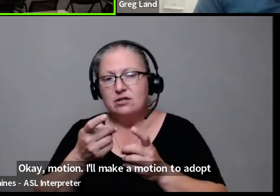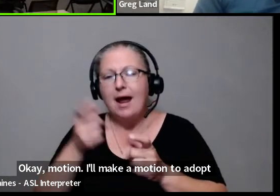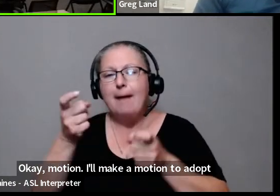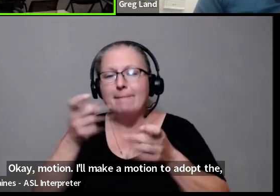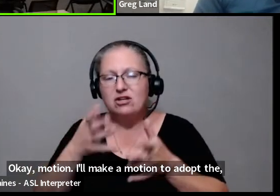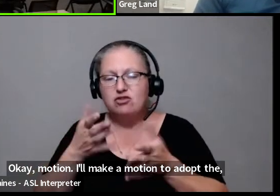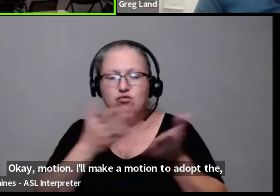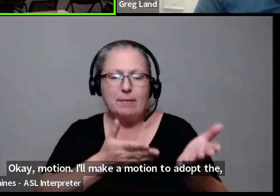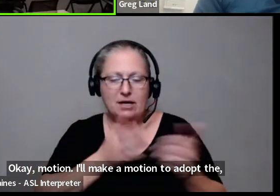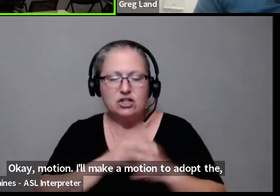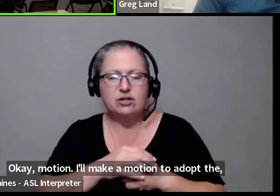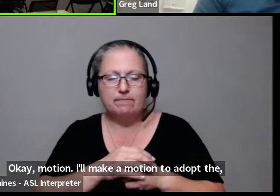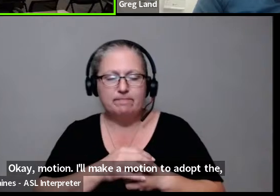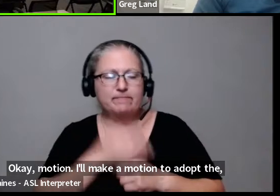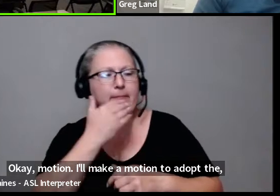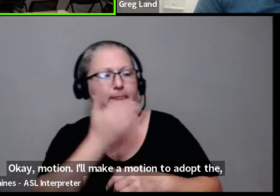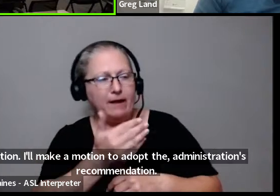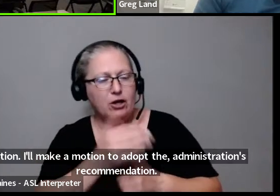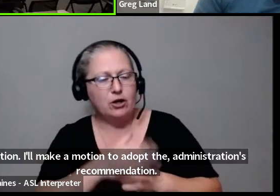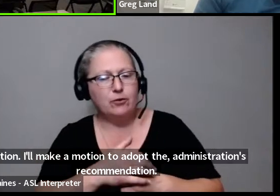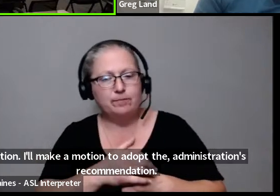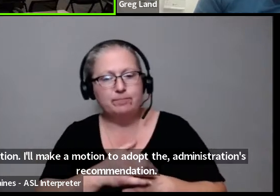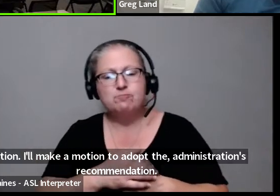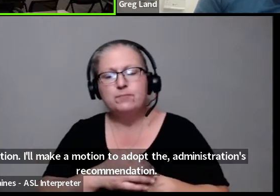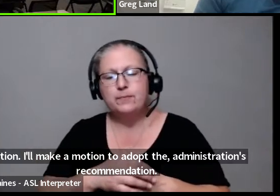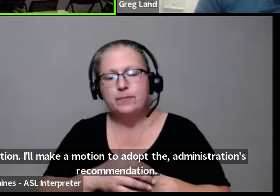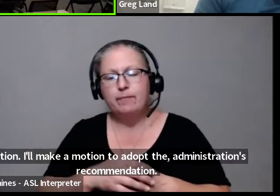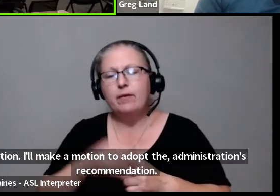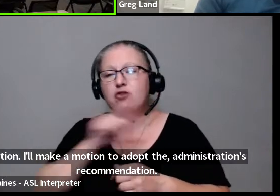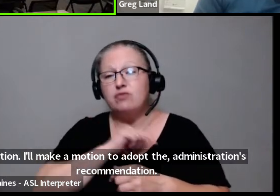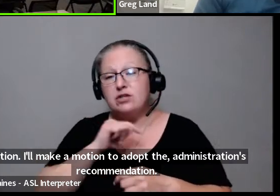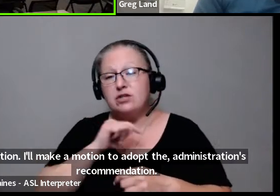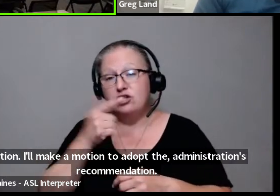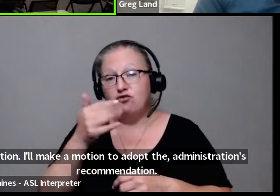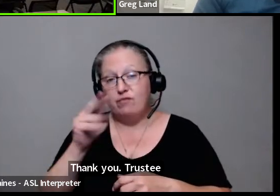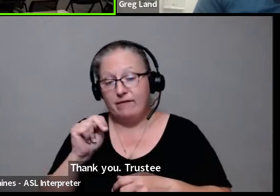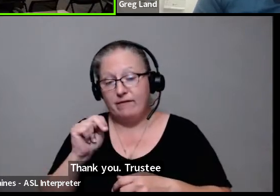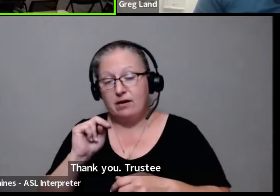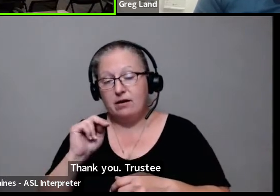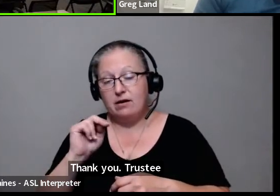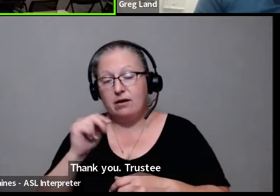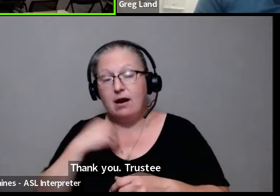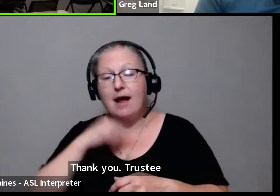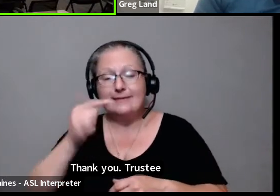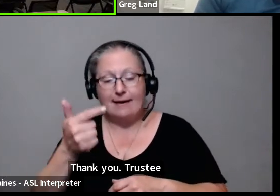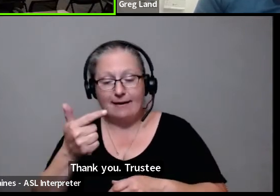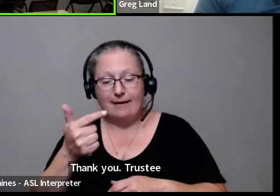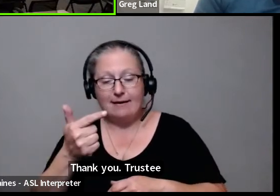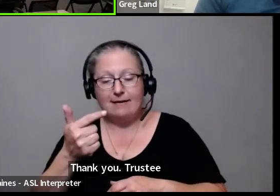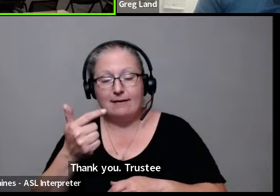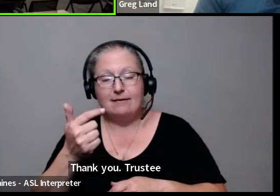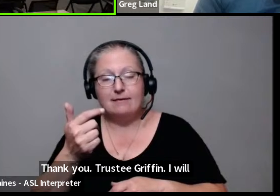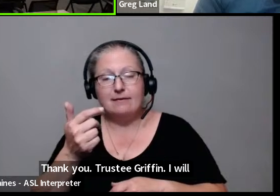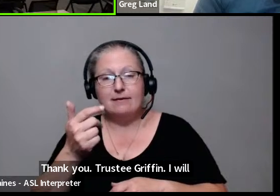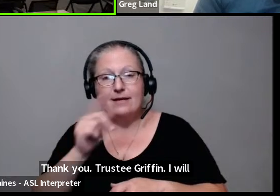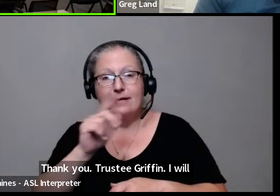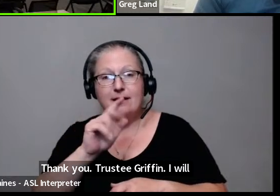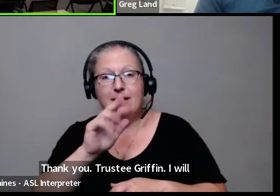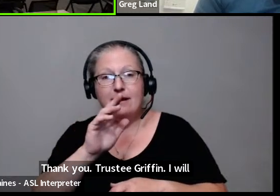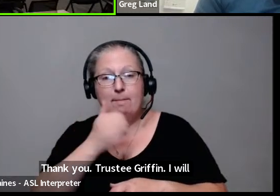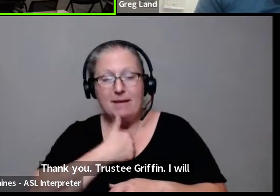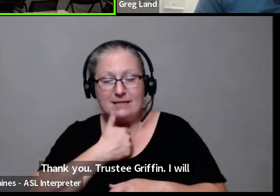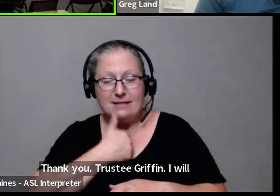administration's recommendation. Thank you. Denial. Motion by trustee Griffin. I will second, second